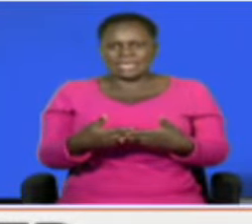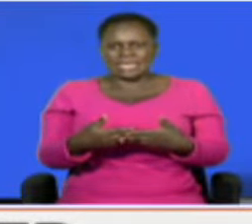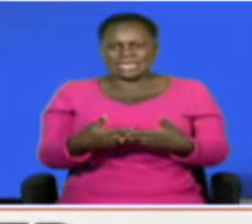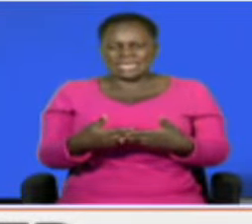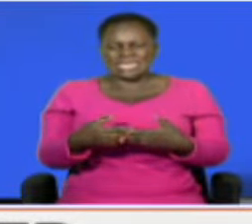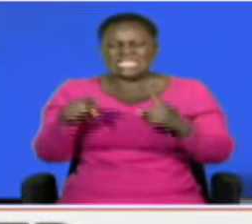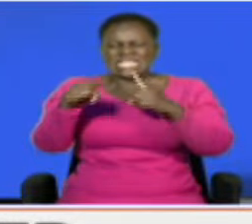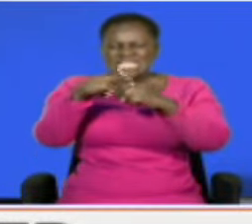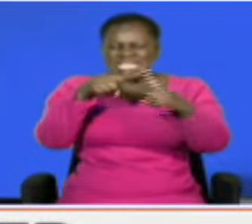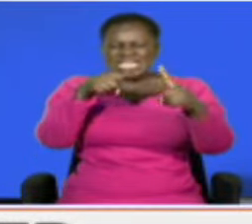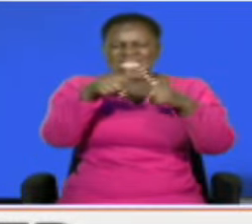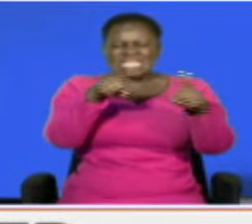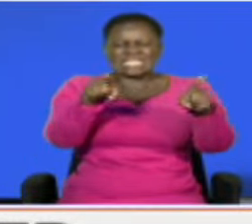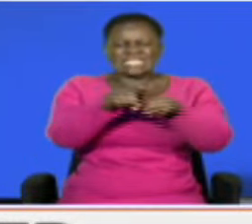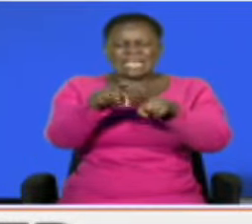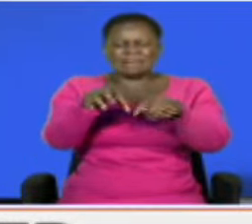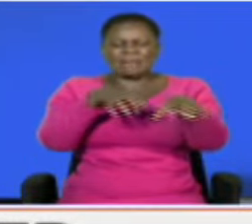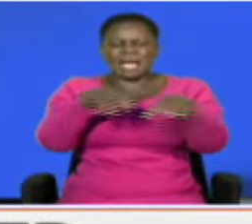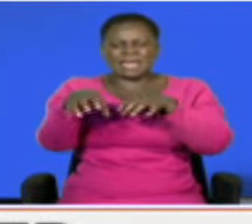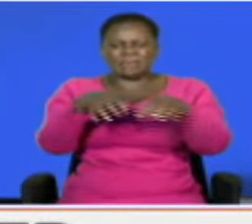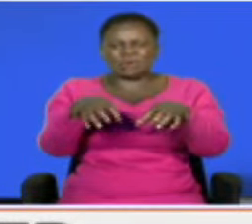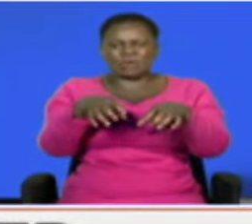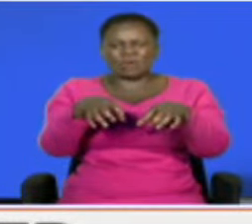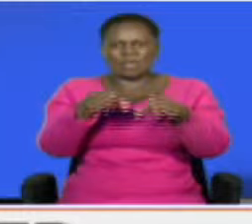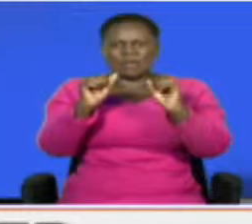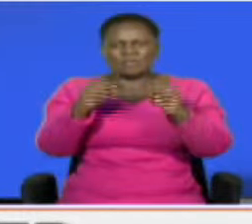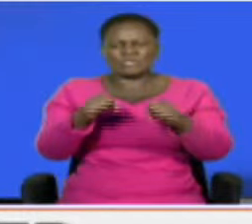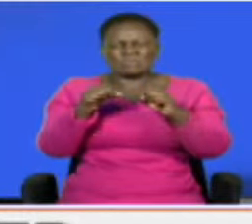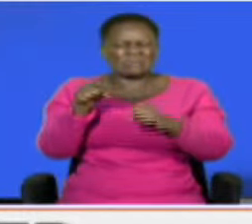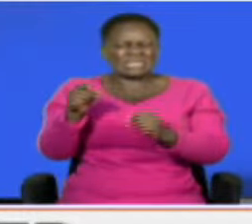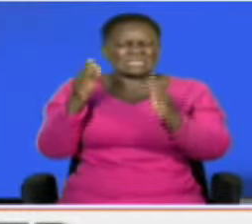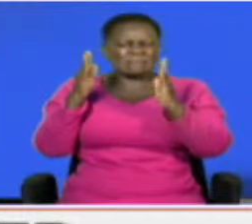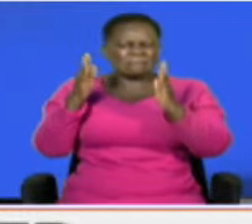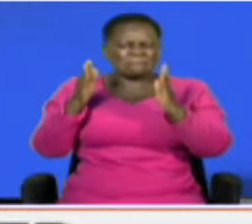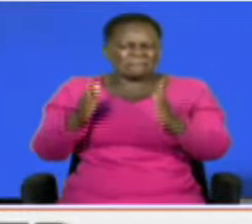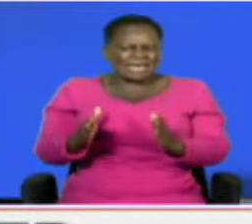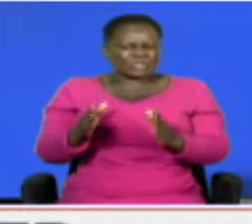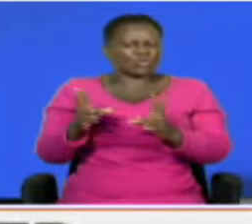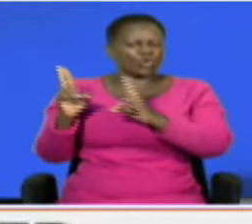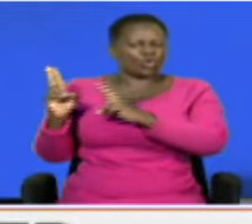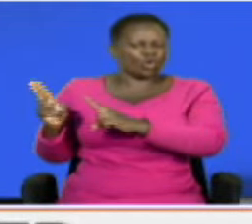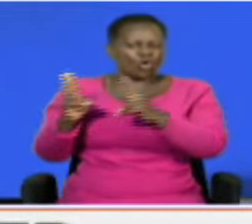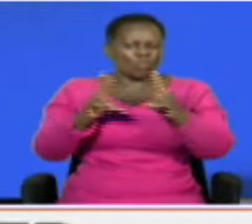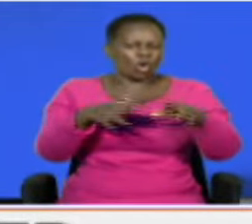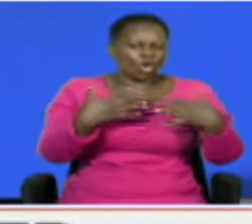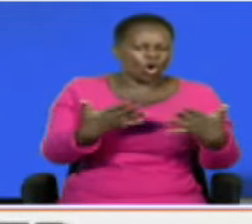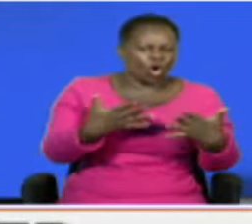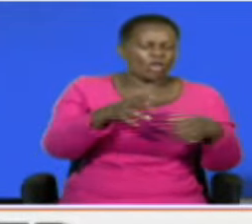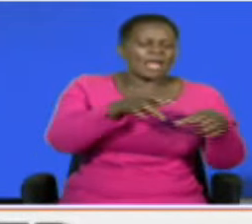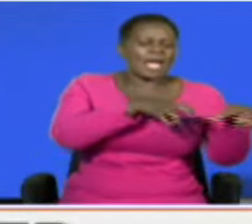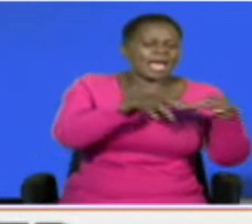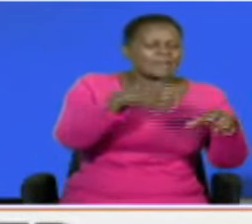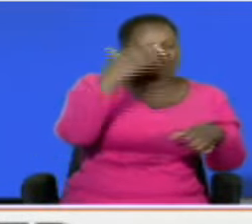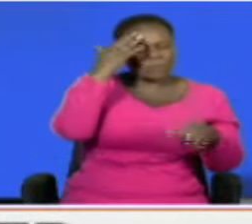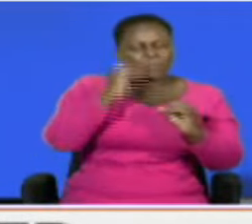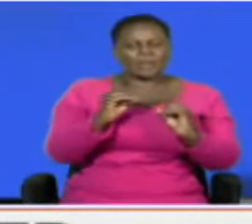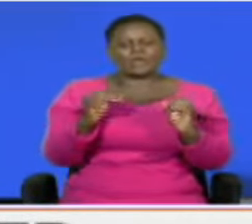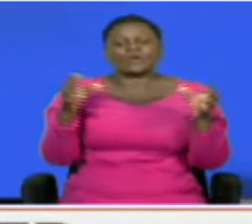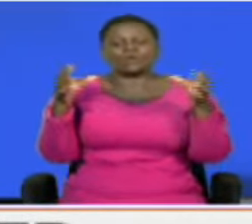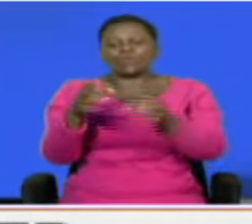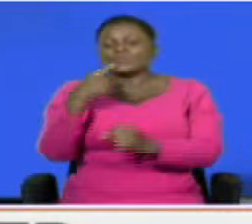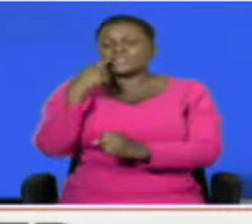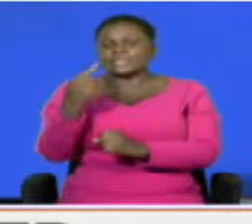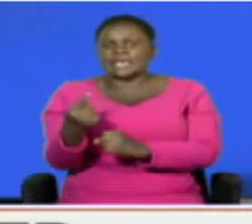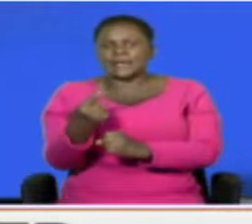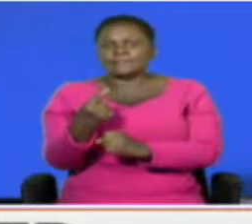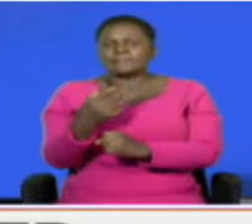amefanyiwa, sidhani kama hata huyo mtu alikuwa ni mtu, ni jini, atujui. Residents revealed